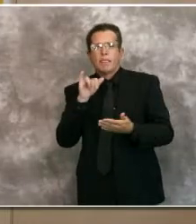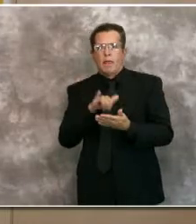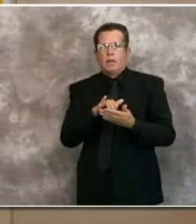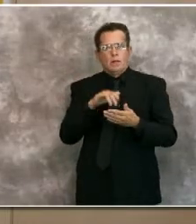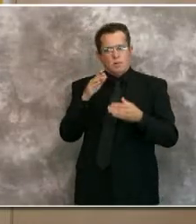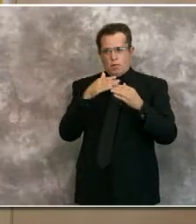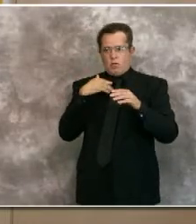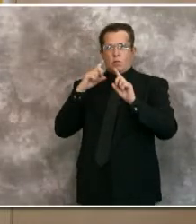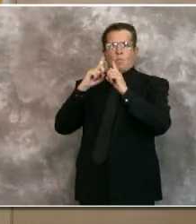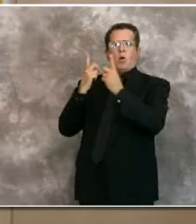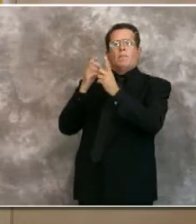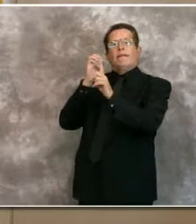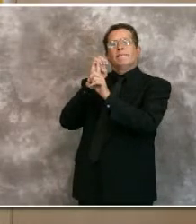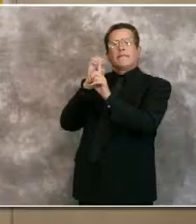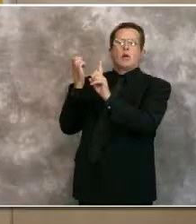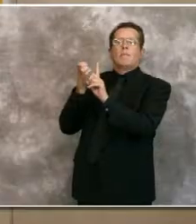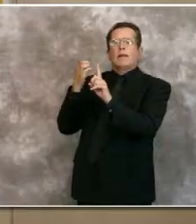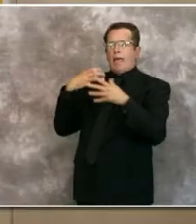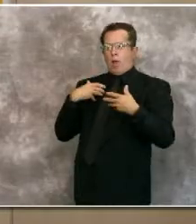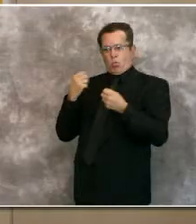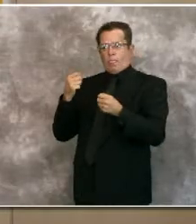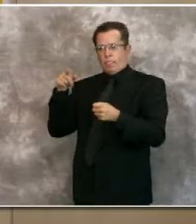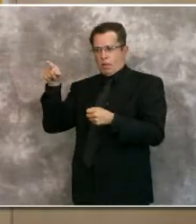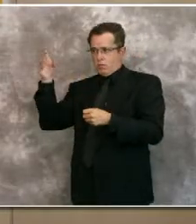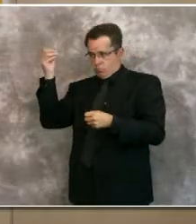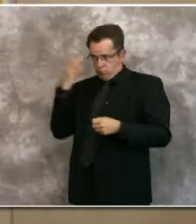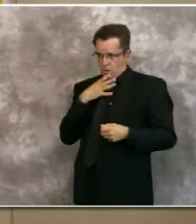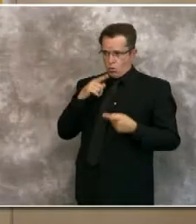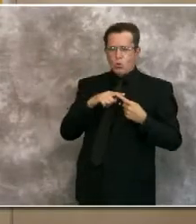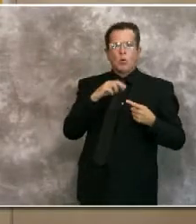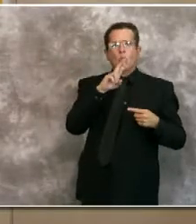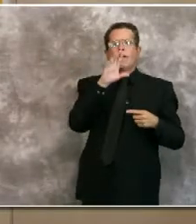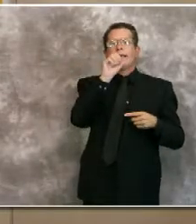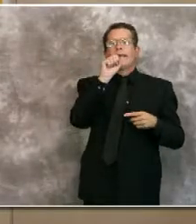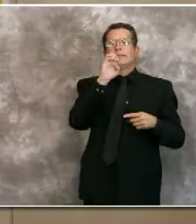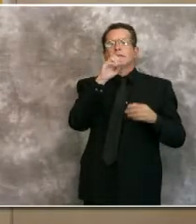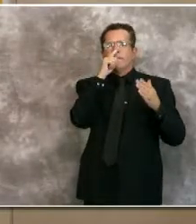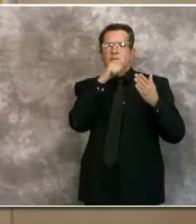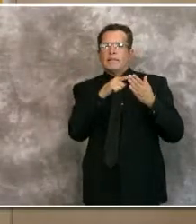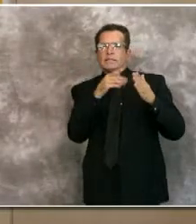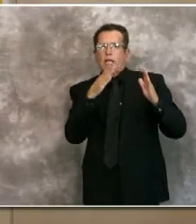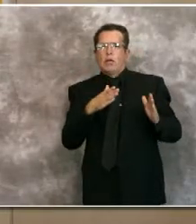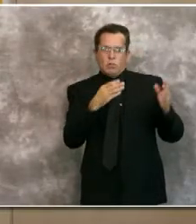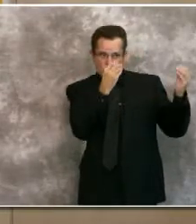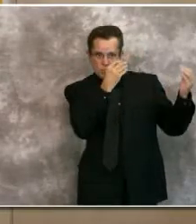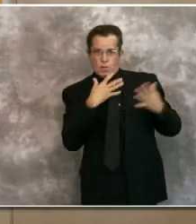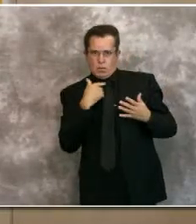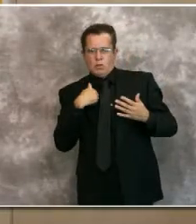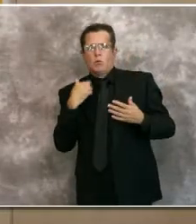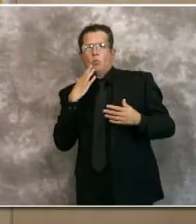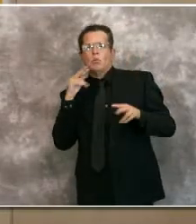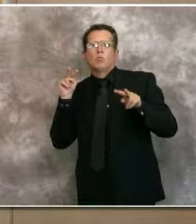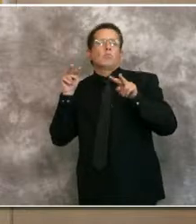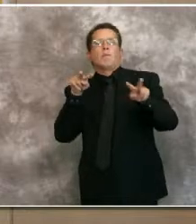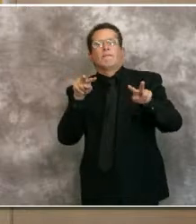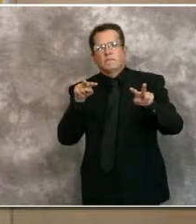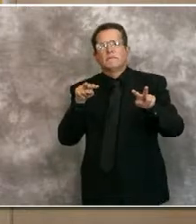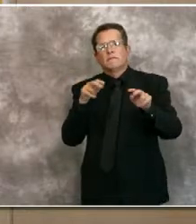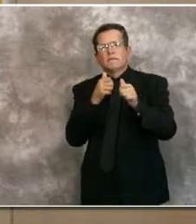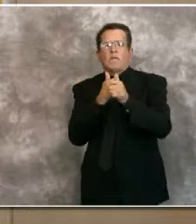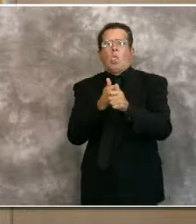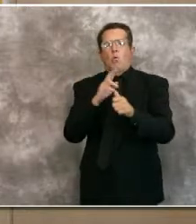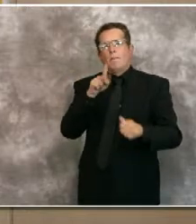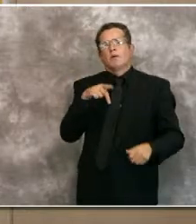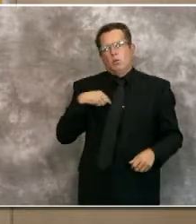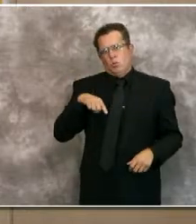of Environmental Health or our contact or case investigations to follow up.